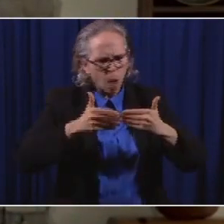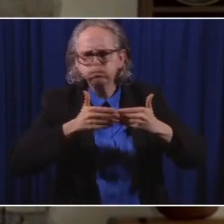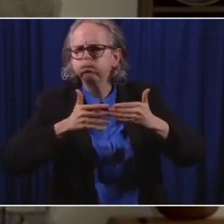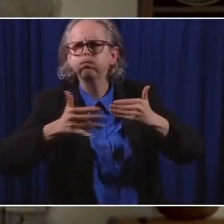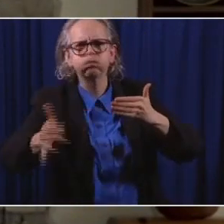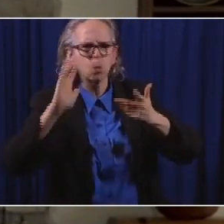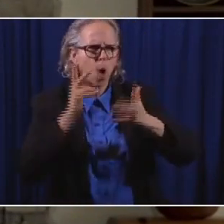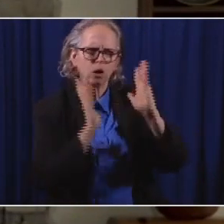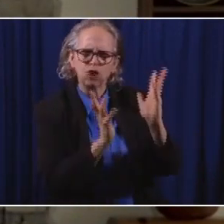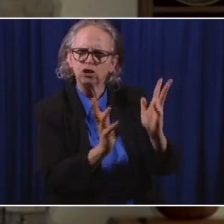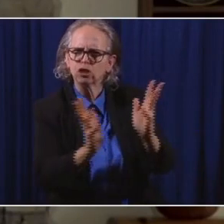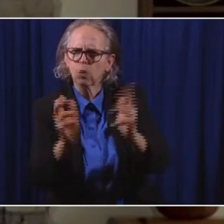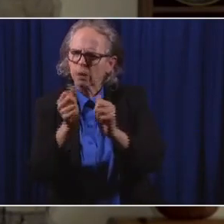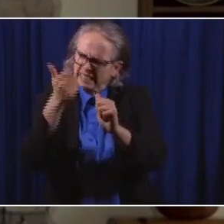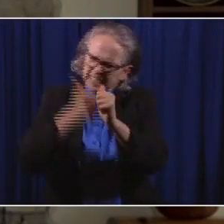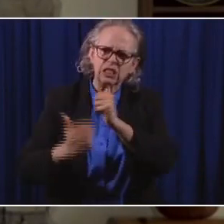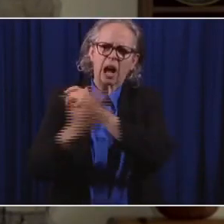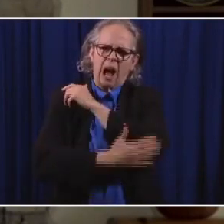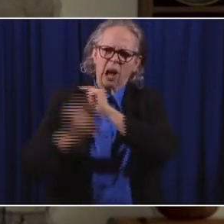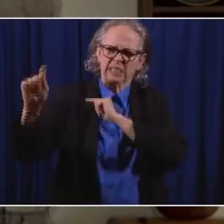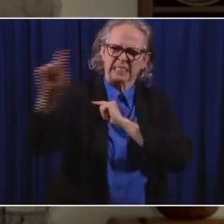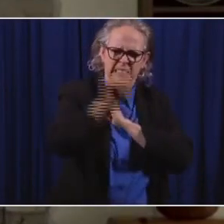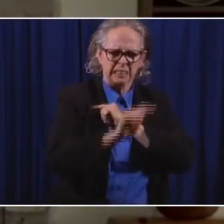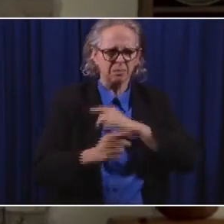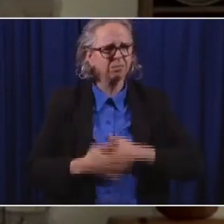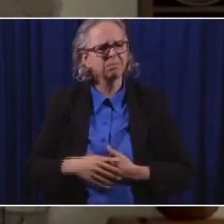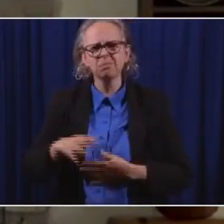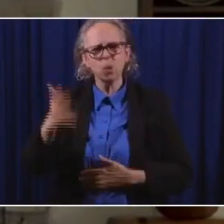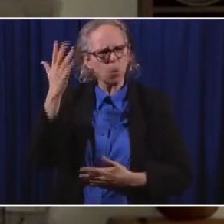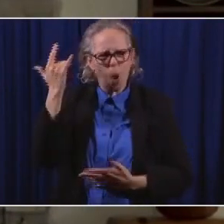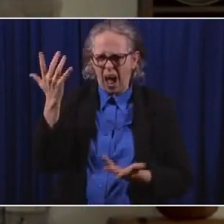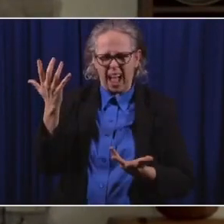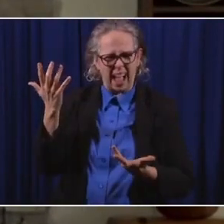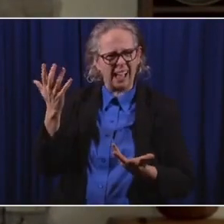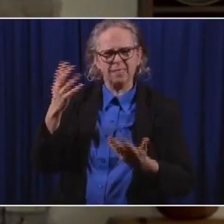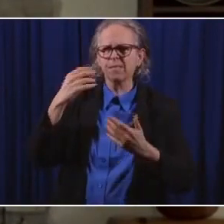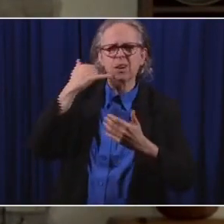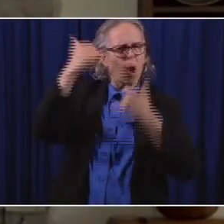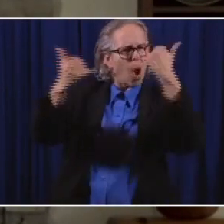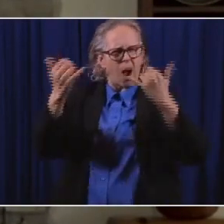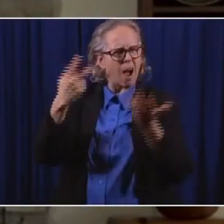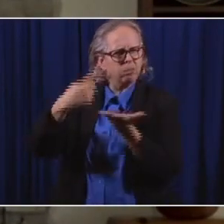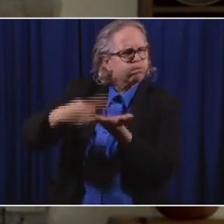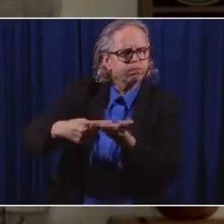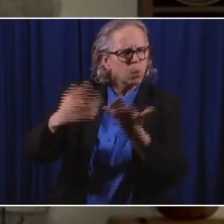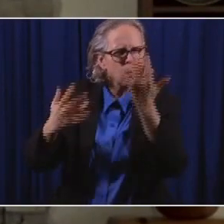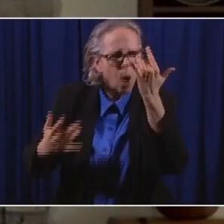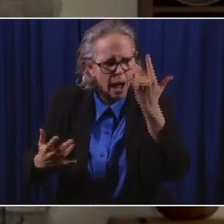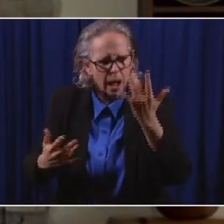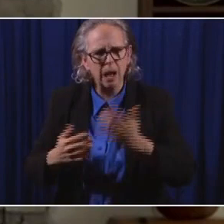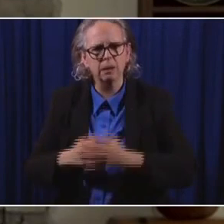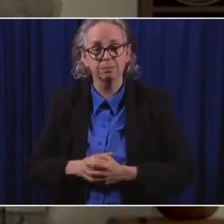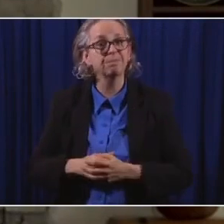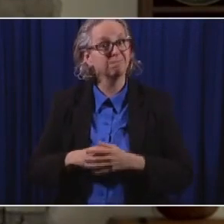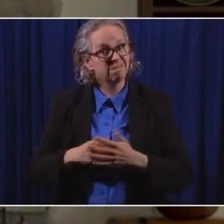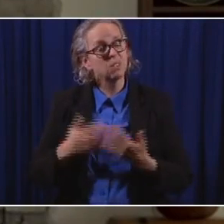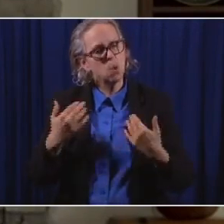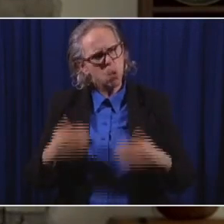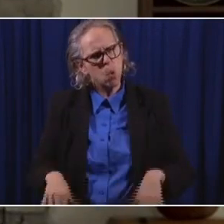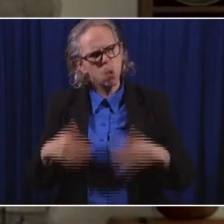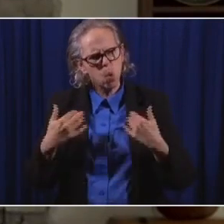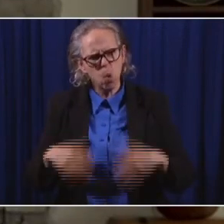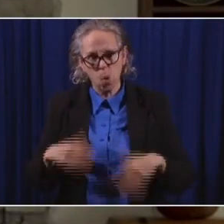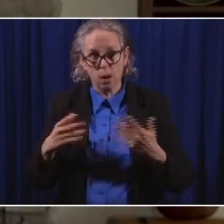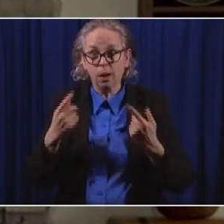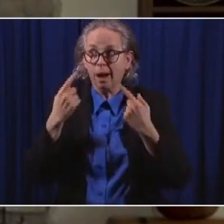I think that these calls, from my perspective, have been extremely productive. Each county